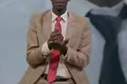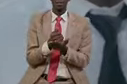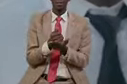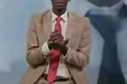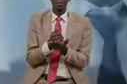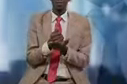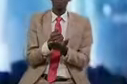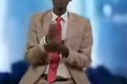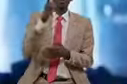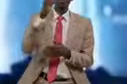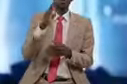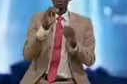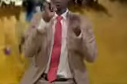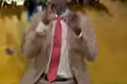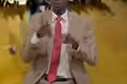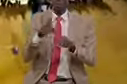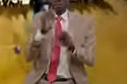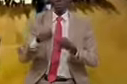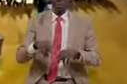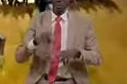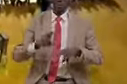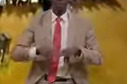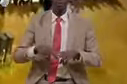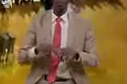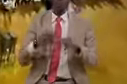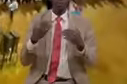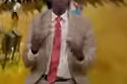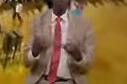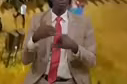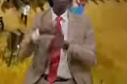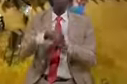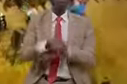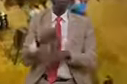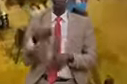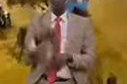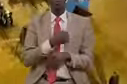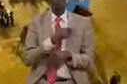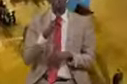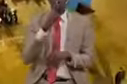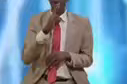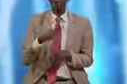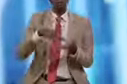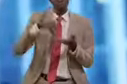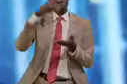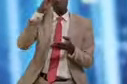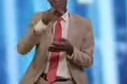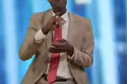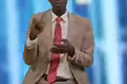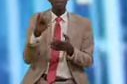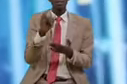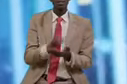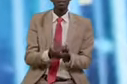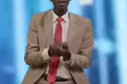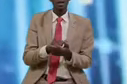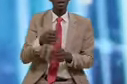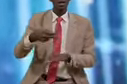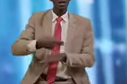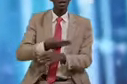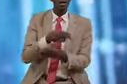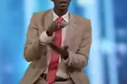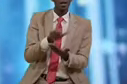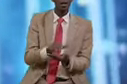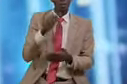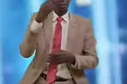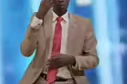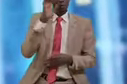God bless you. You can sit down. Tonight, we're talking about that lamb, the lamb for your